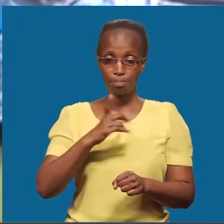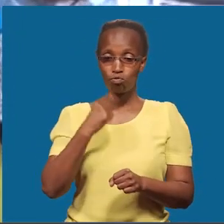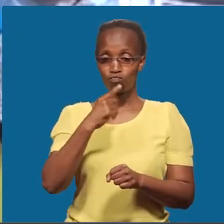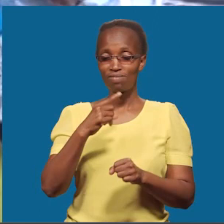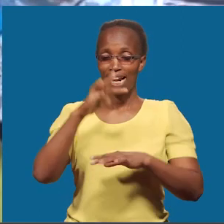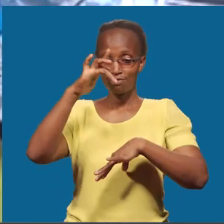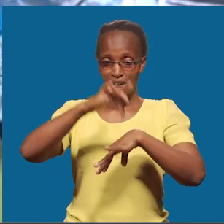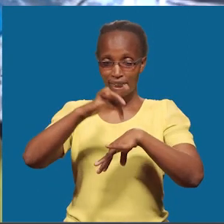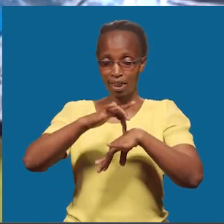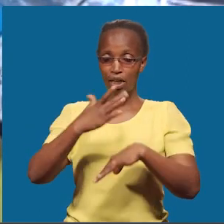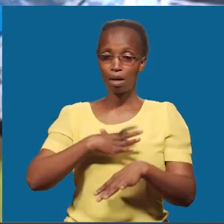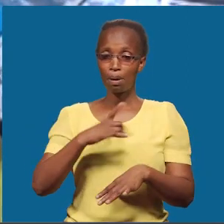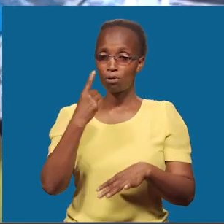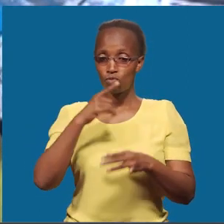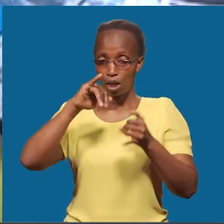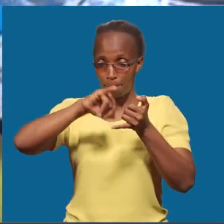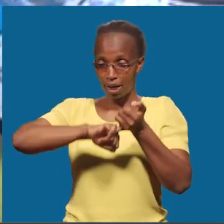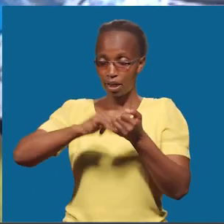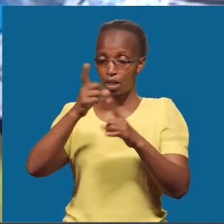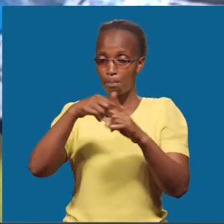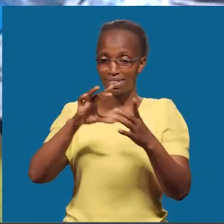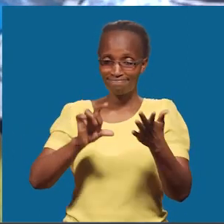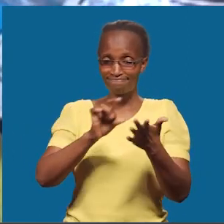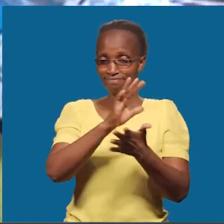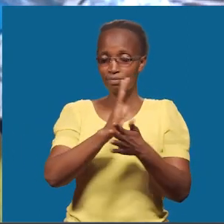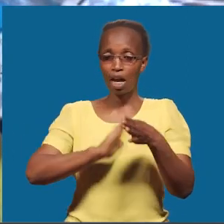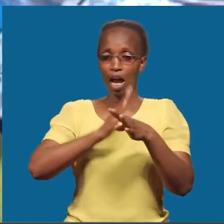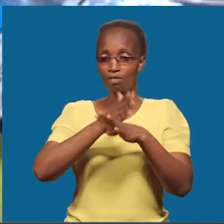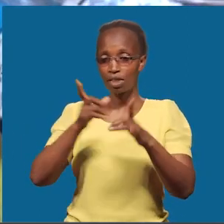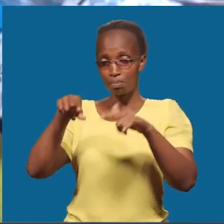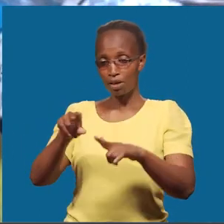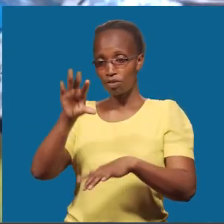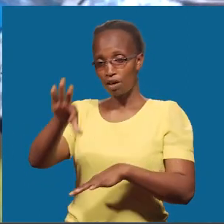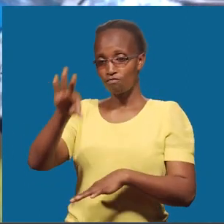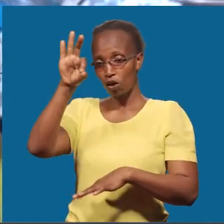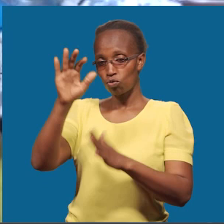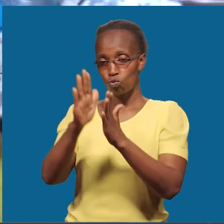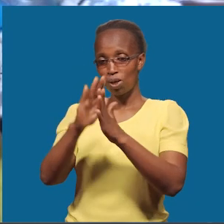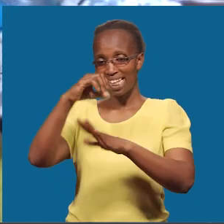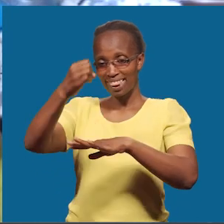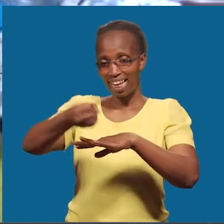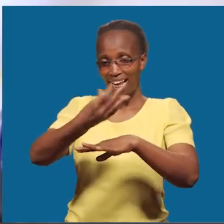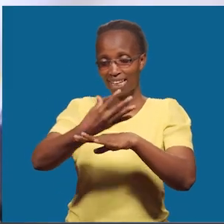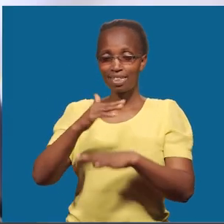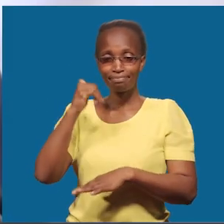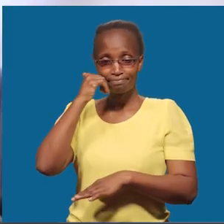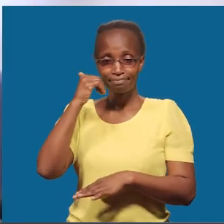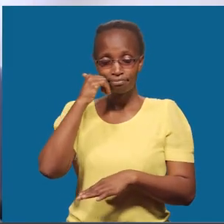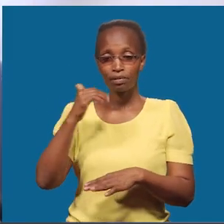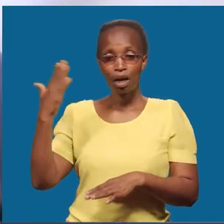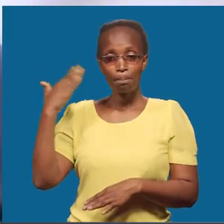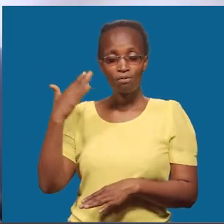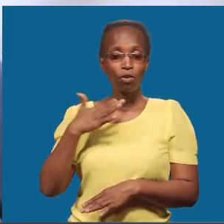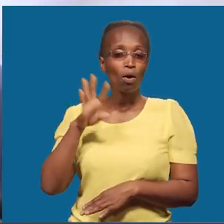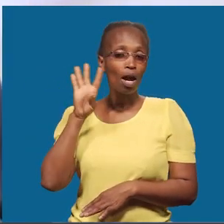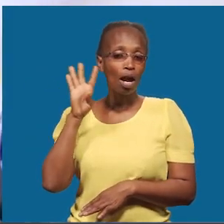ni wanawake ambao wameolewa na utengwa na waume zao baada ya kupatikana na ugonjwa wa saratani. I heard during